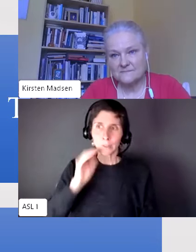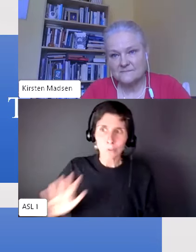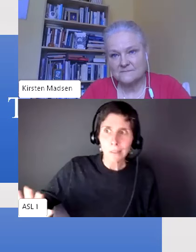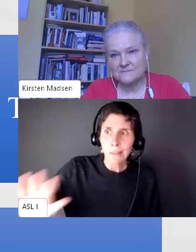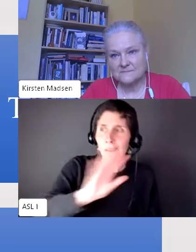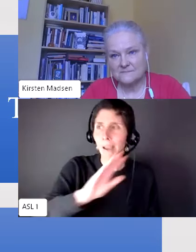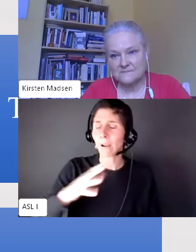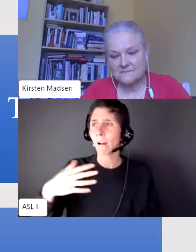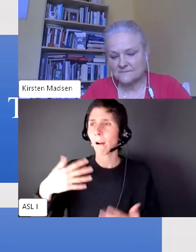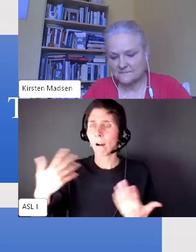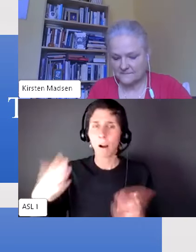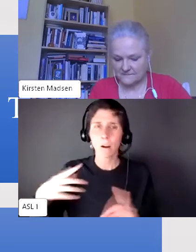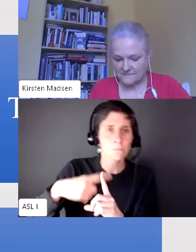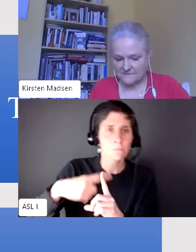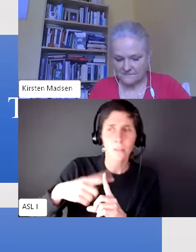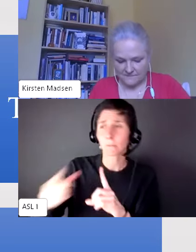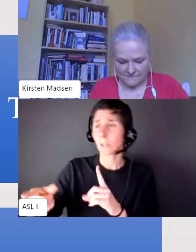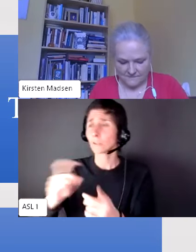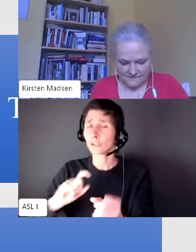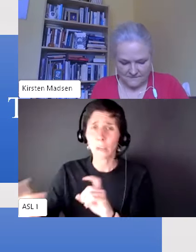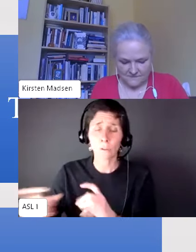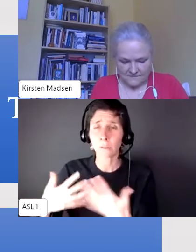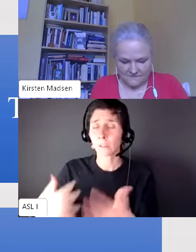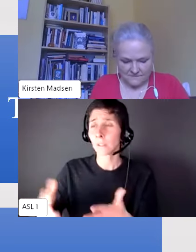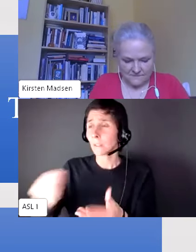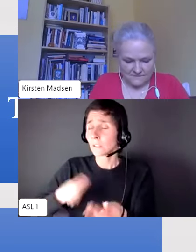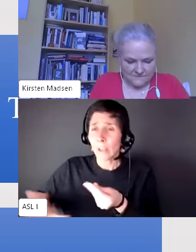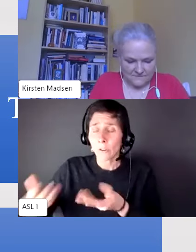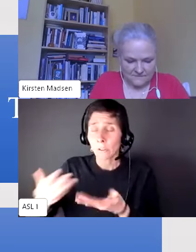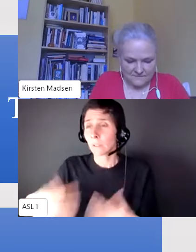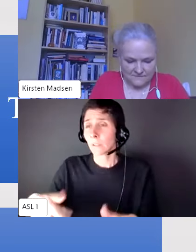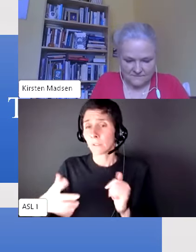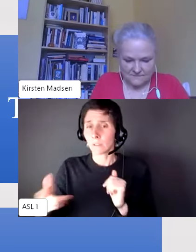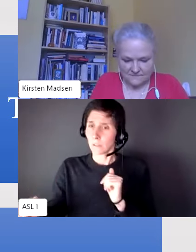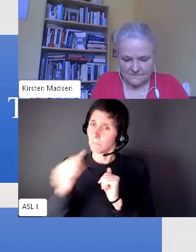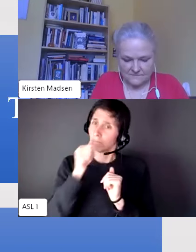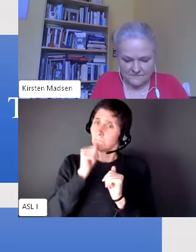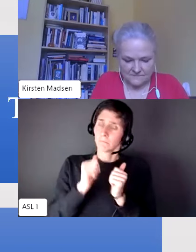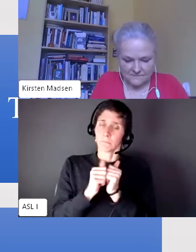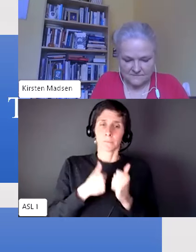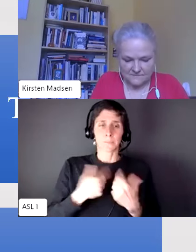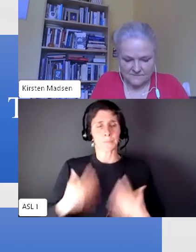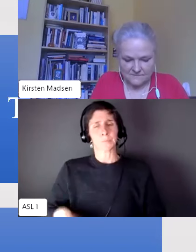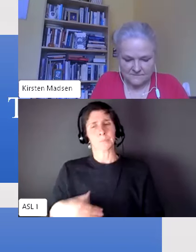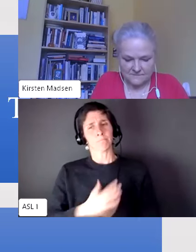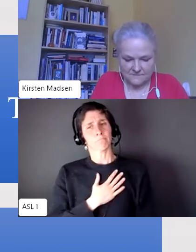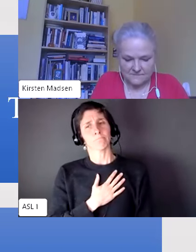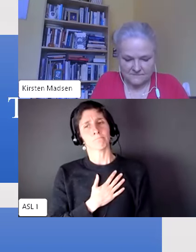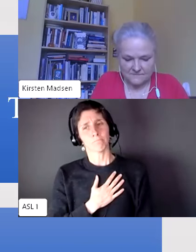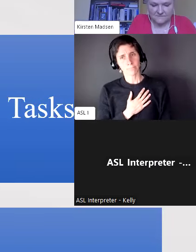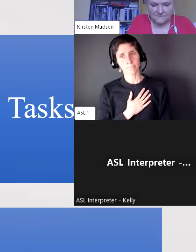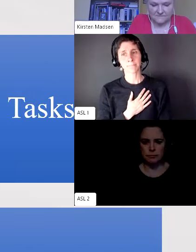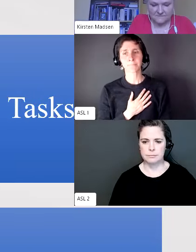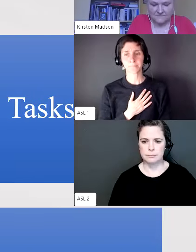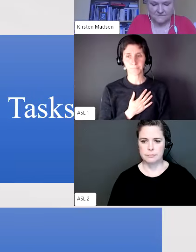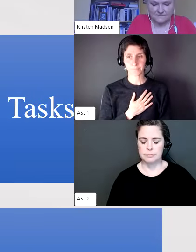how generous they are in just teaching me and having that patience with me. One of the things that